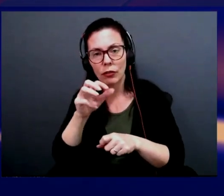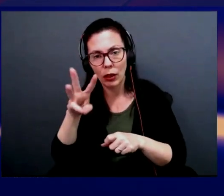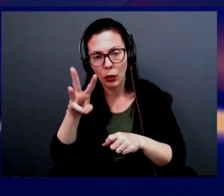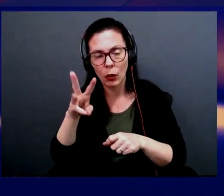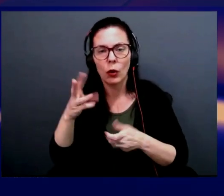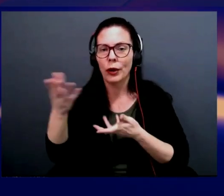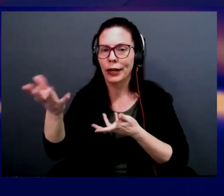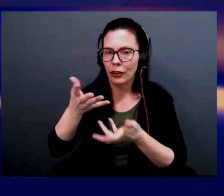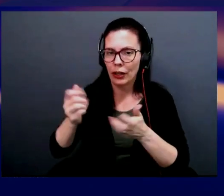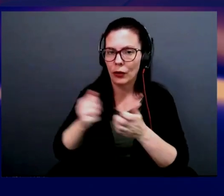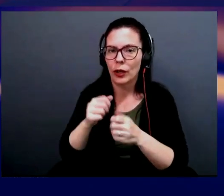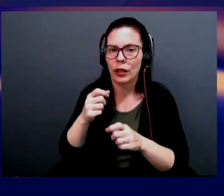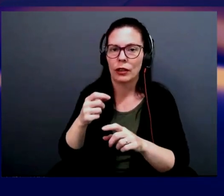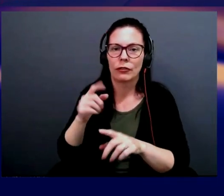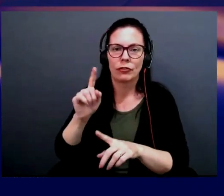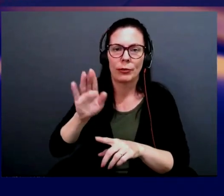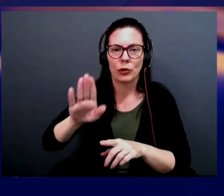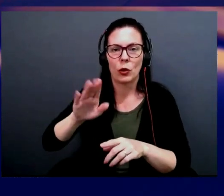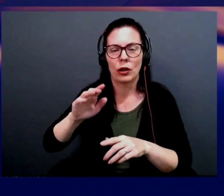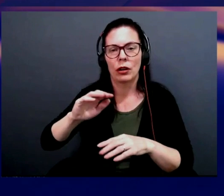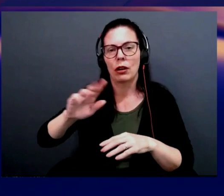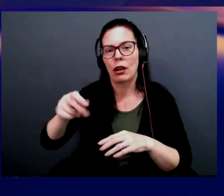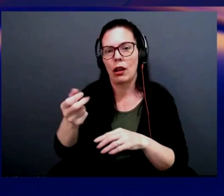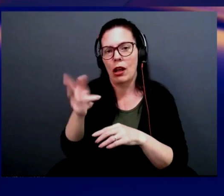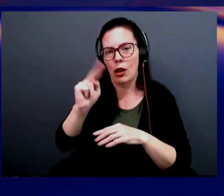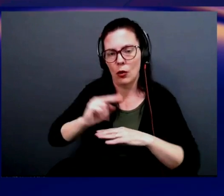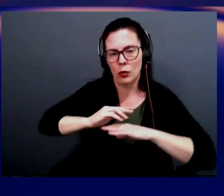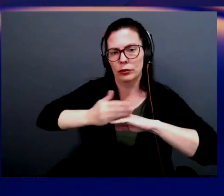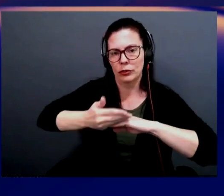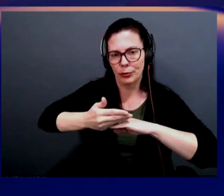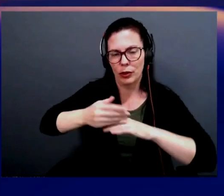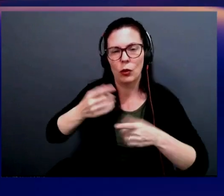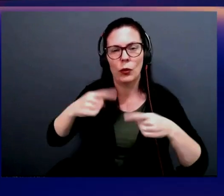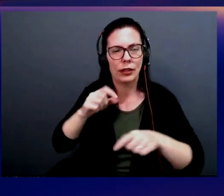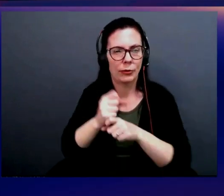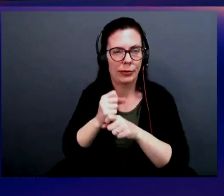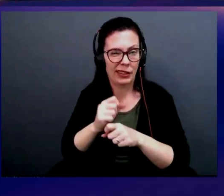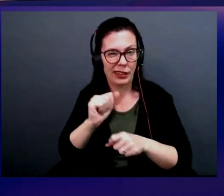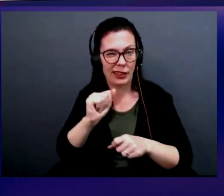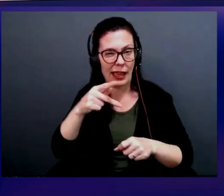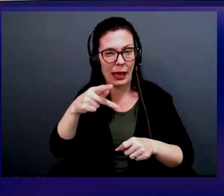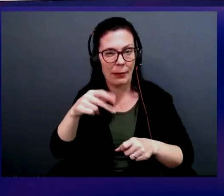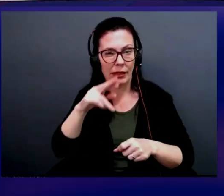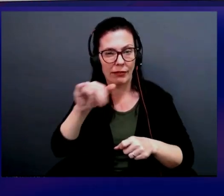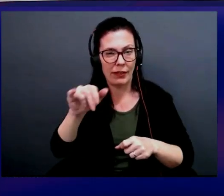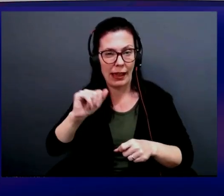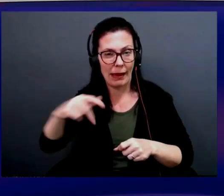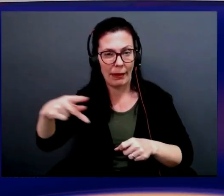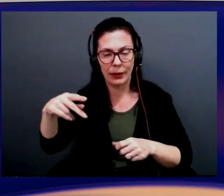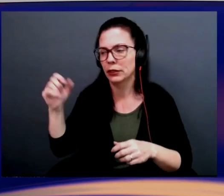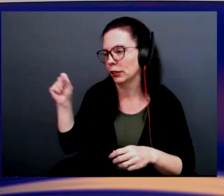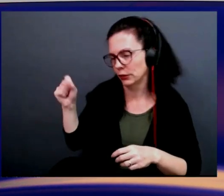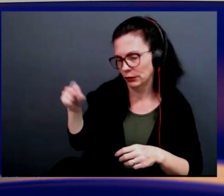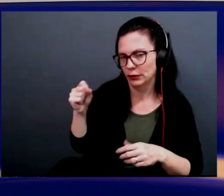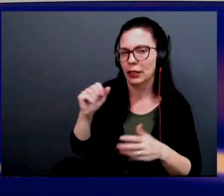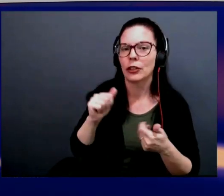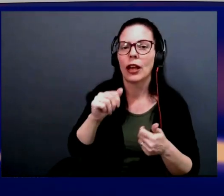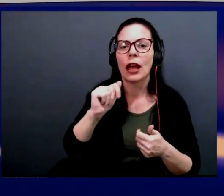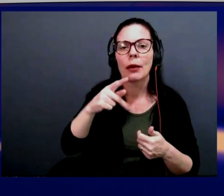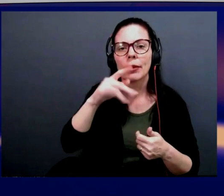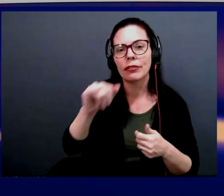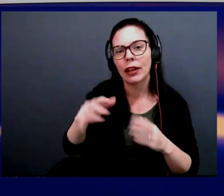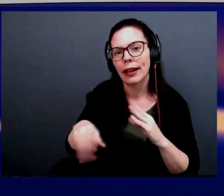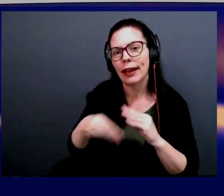from your own terminal as you're building an Amplify application. Exactly. Cool. Yep, and you can do things like, you know, Amplify add auth, and you